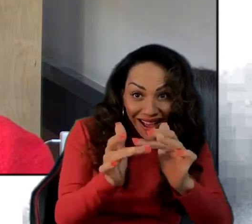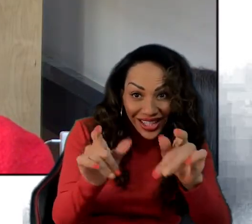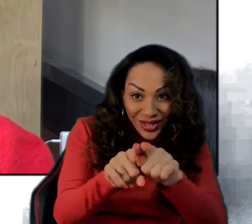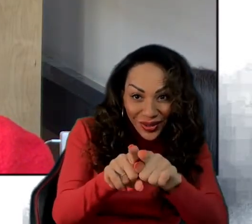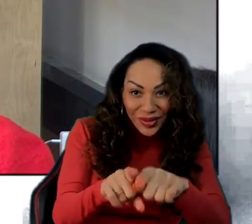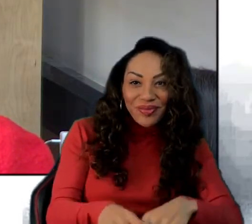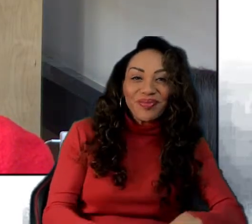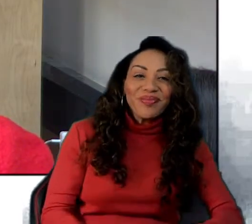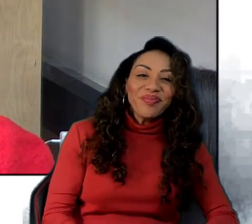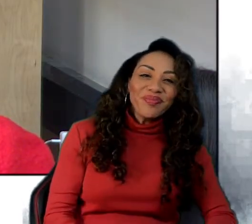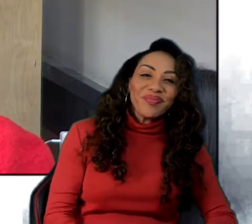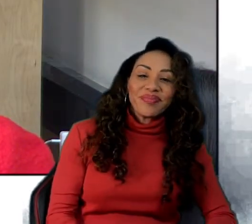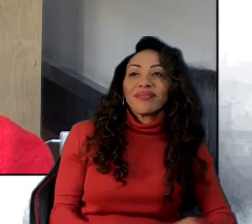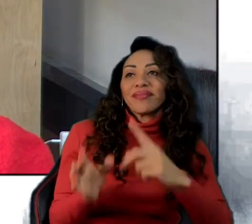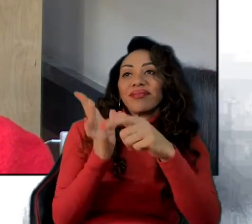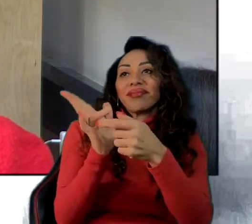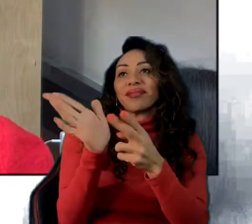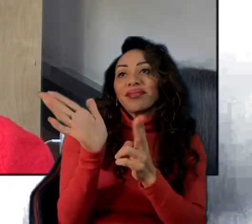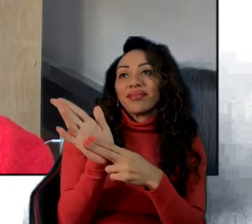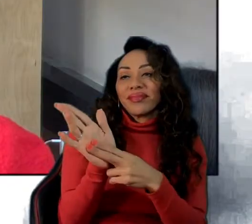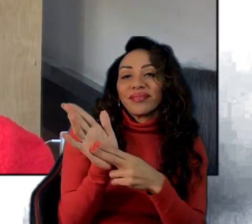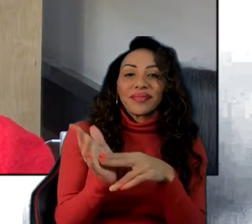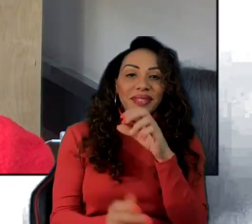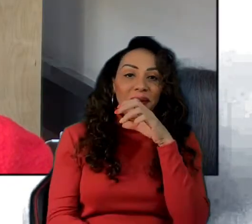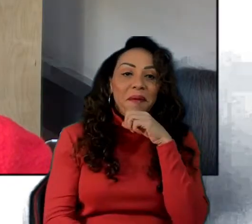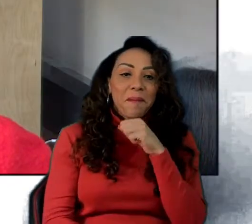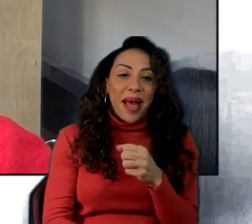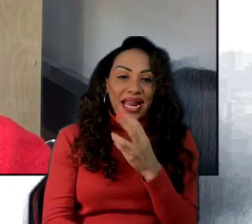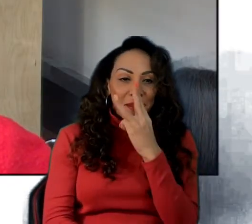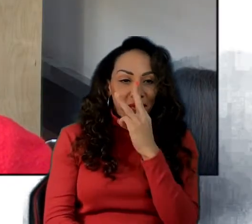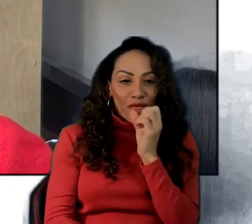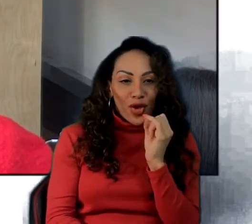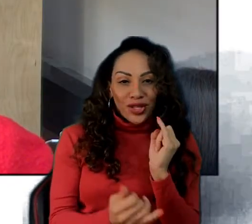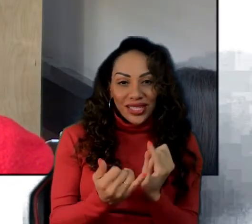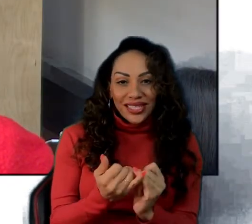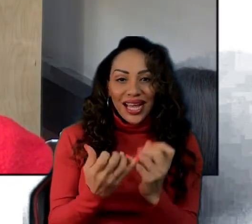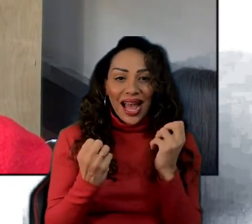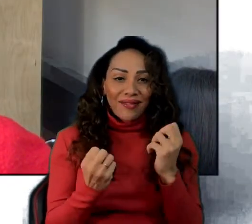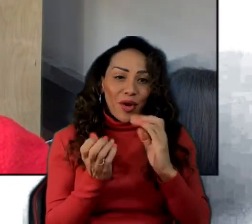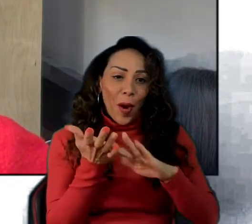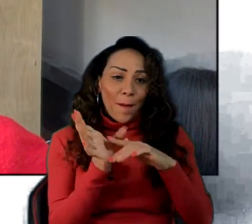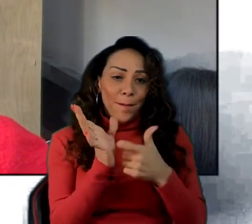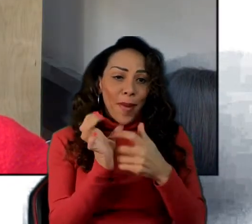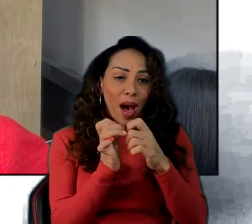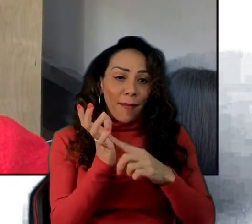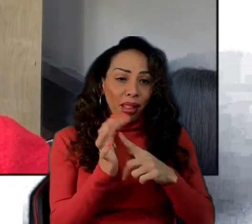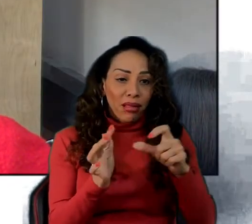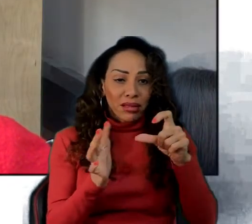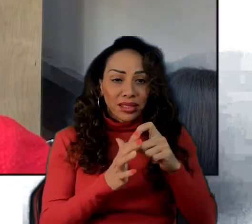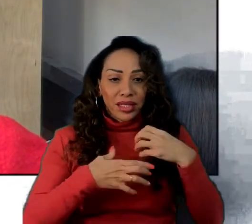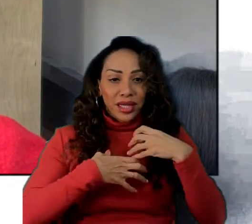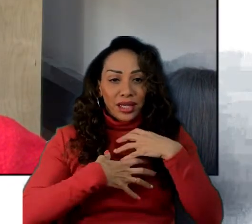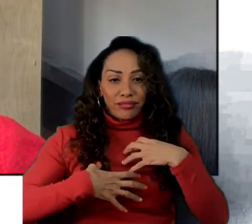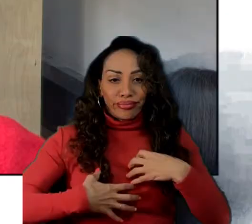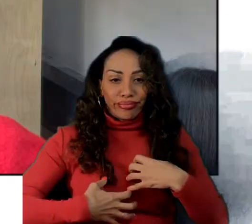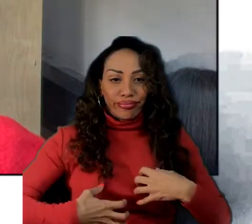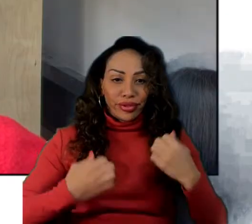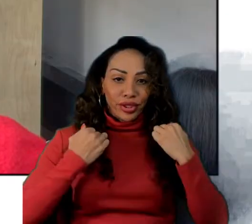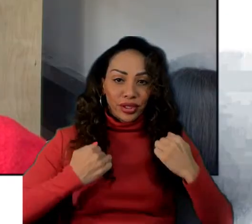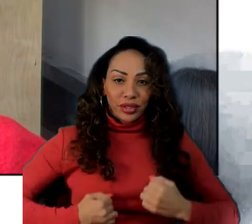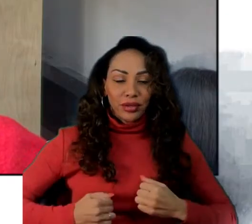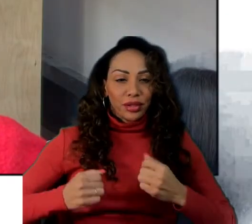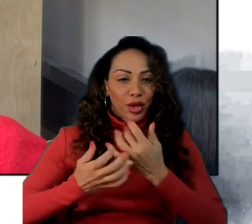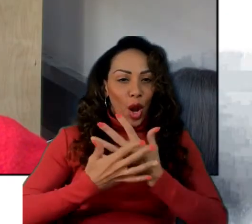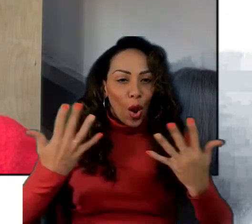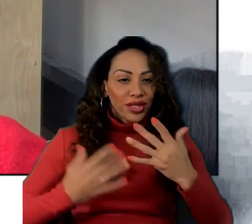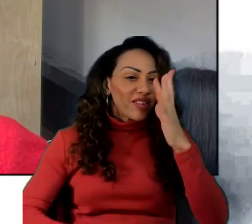Mike mentioned, I'm Jon. I'm a man in my 30s. I'm wearing a marbled jumper with lots of purples and greens